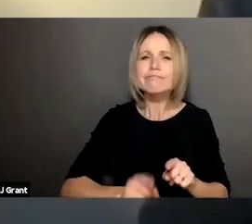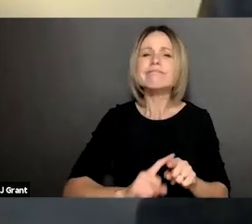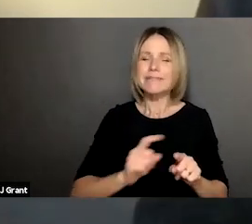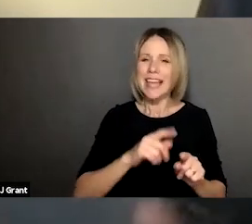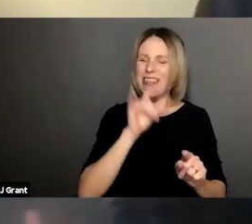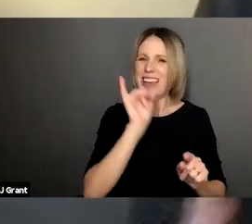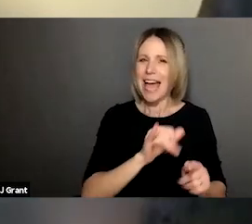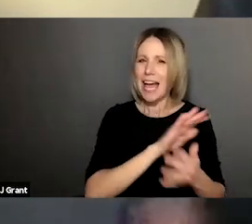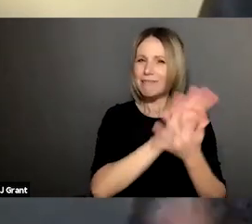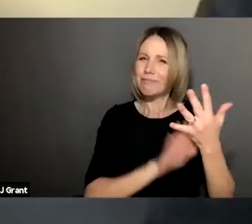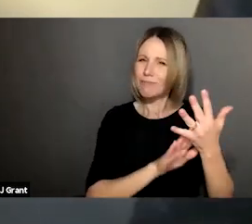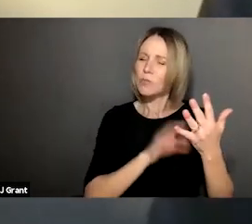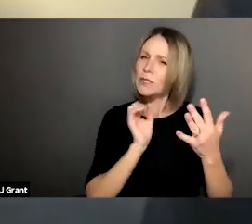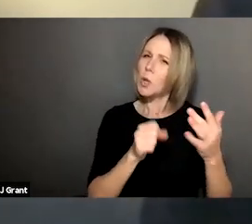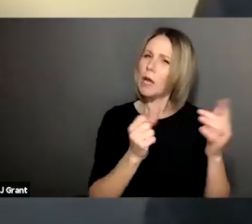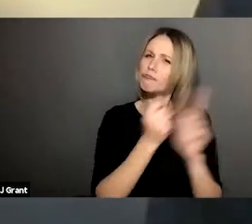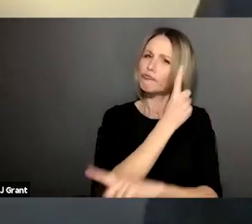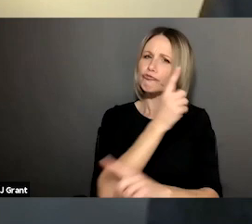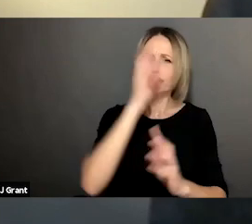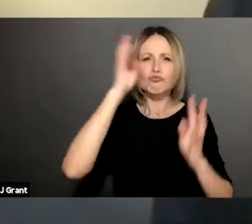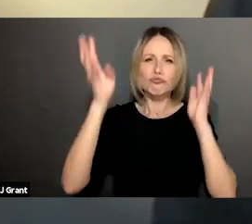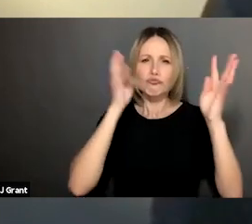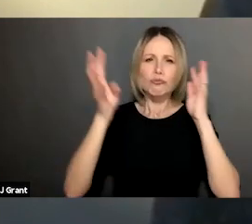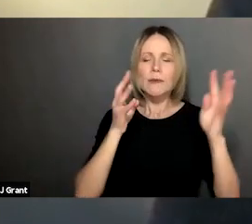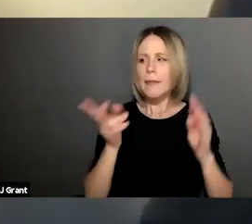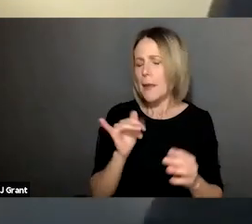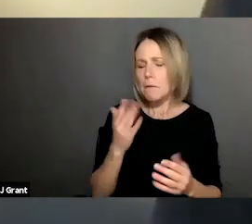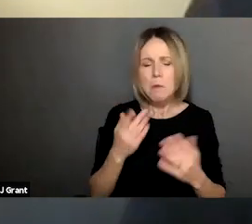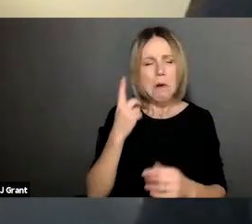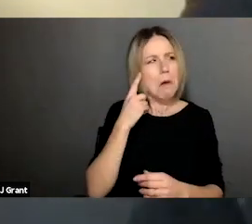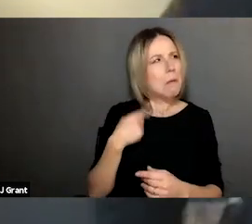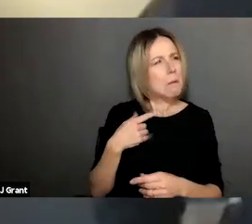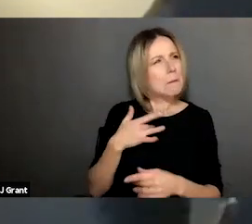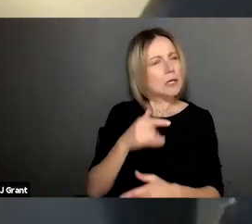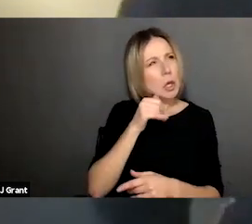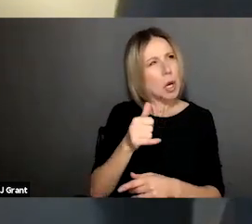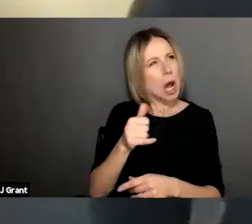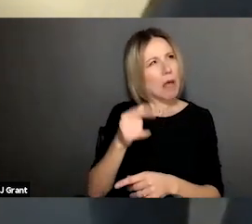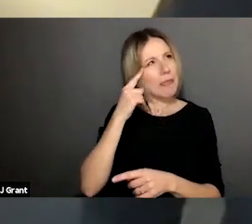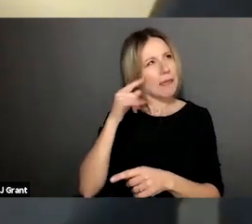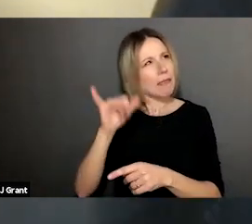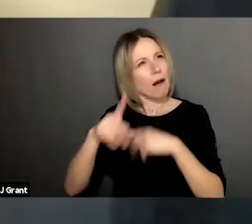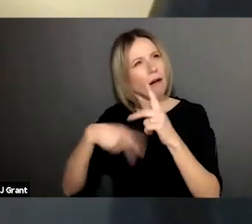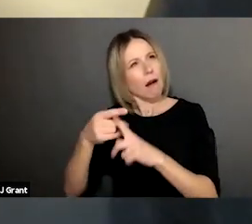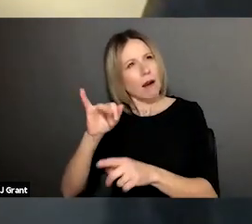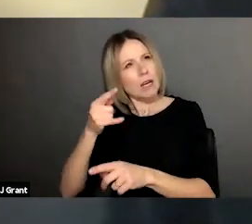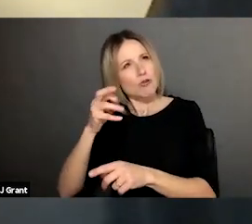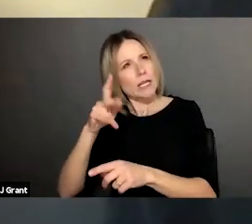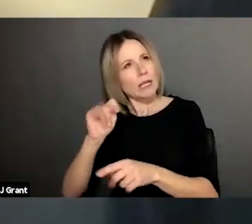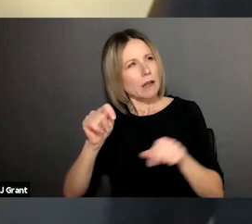like a couple ingredients that you wouldn't ordinarily think could go together. And like, trust me, it